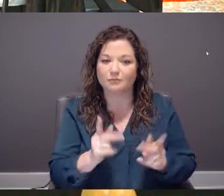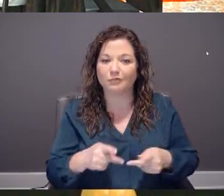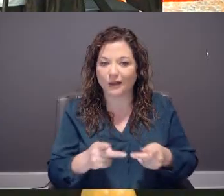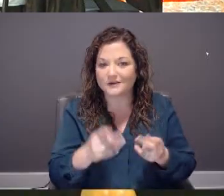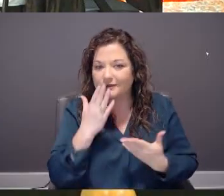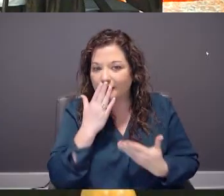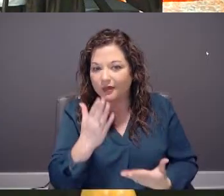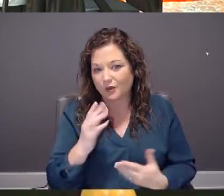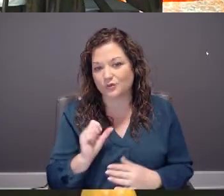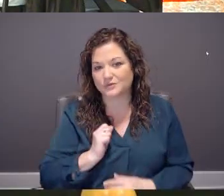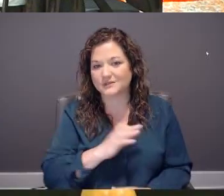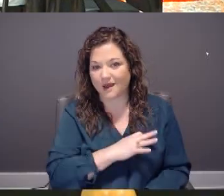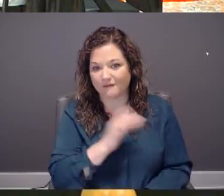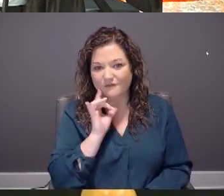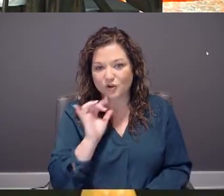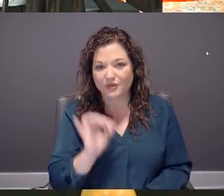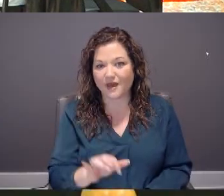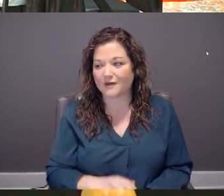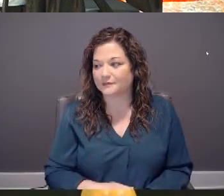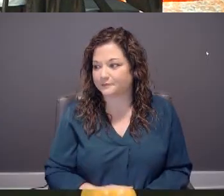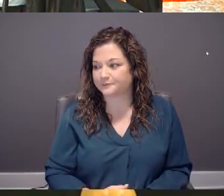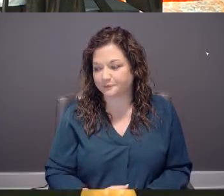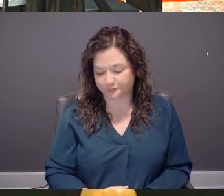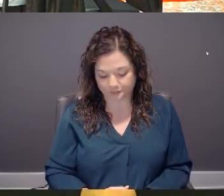that. Thanks, council members.